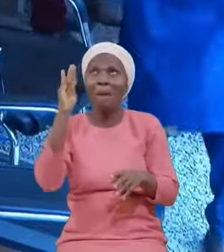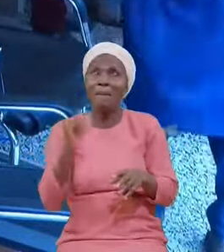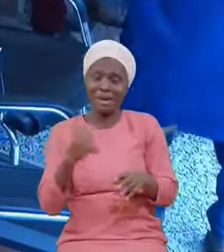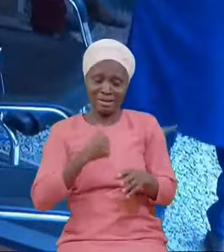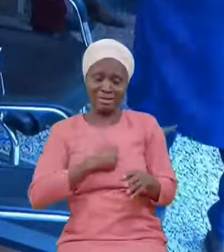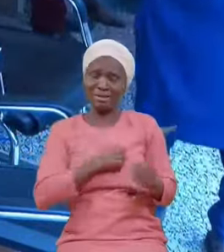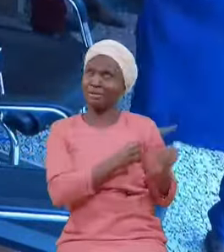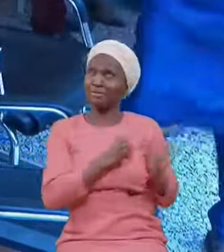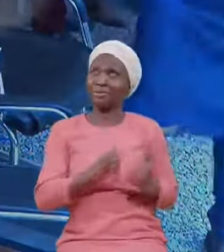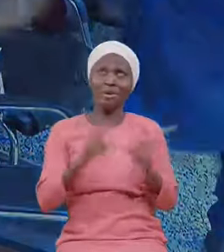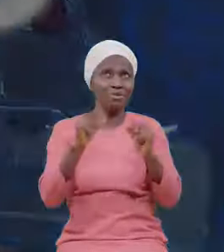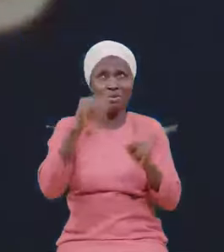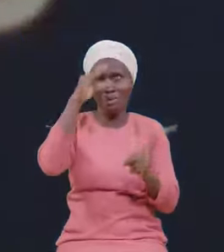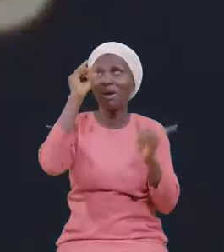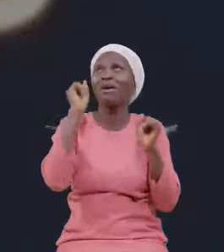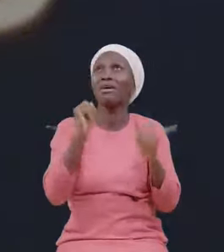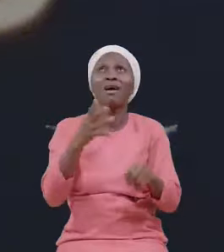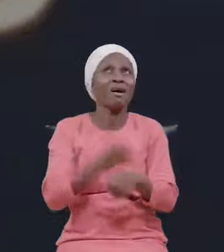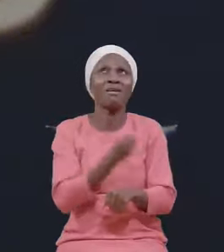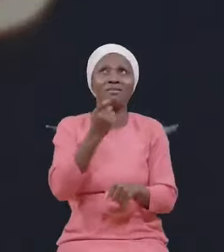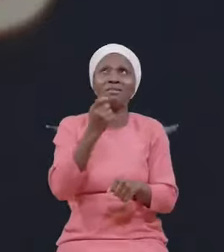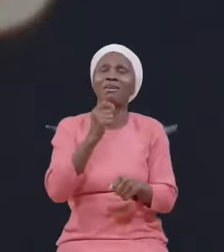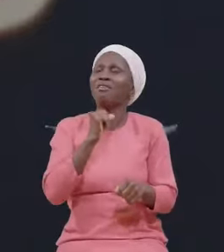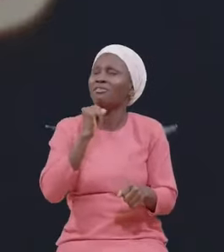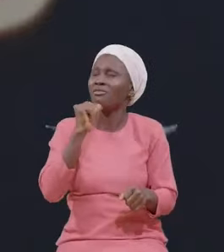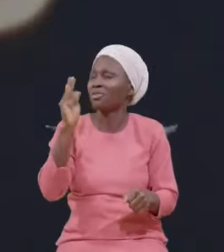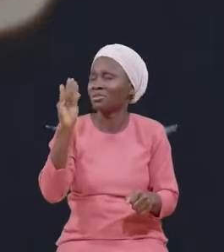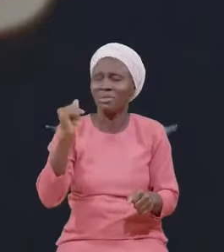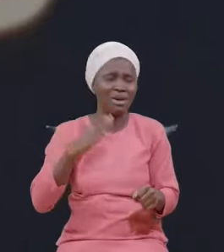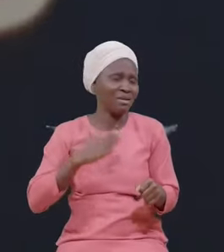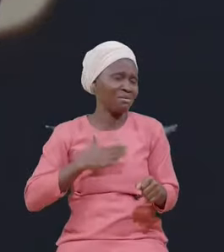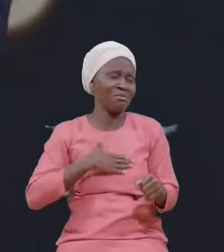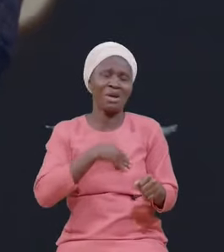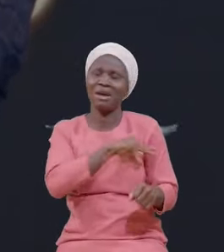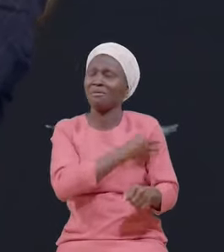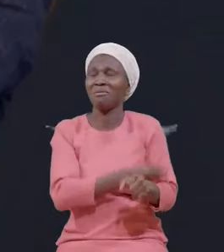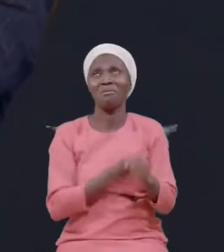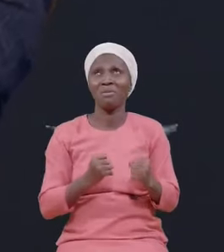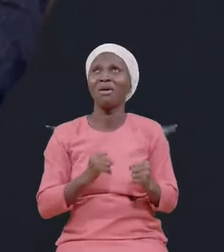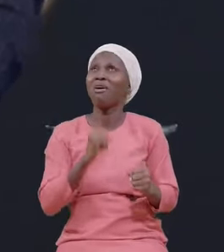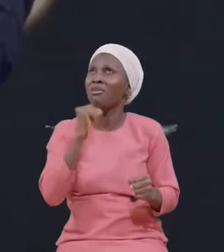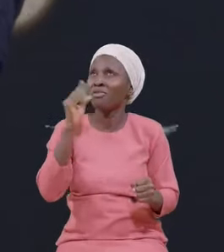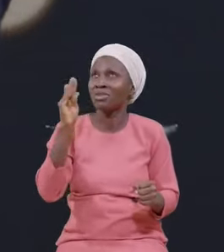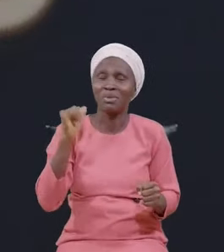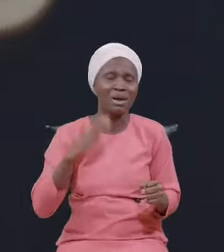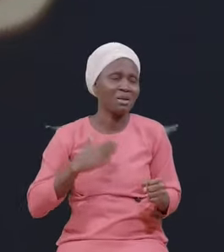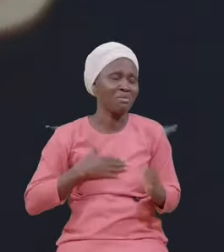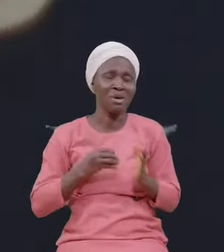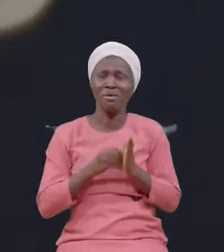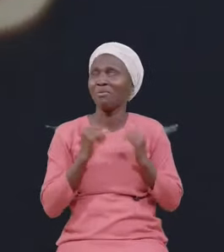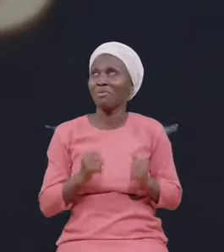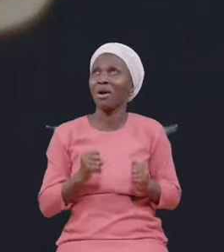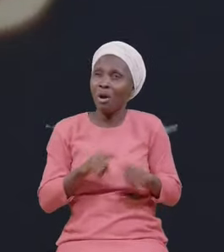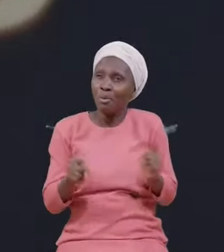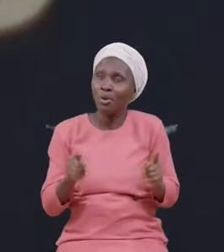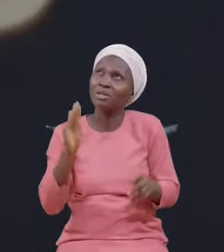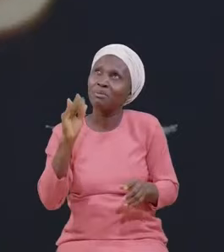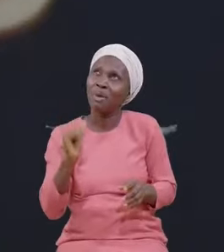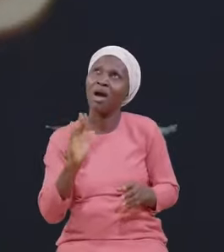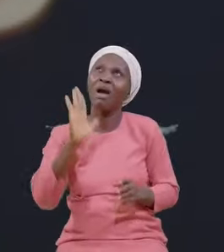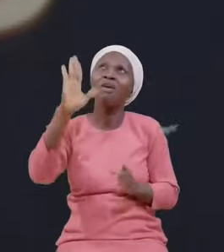Prevail it's not by might it's not by power but by my spirit says the